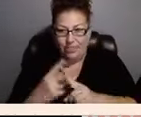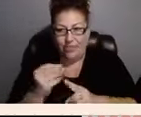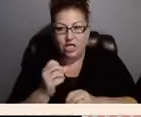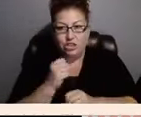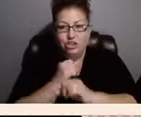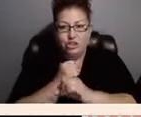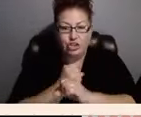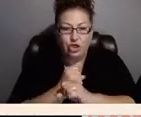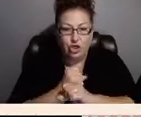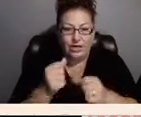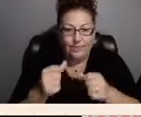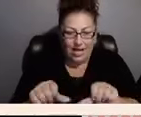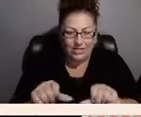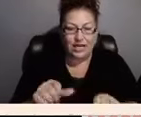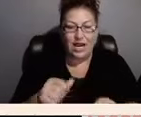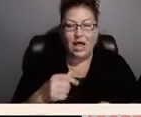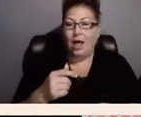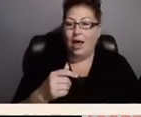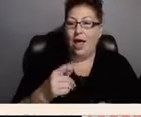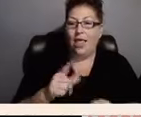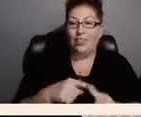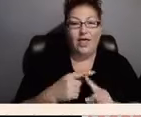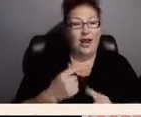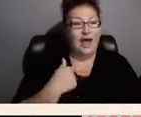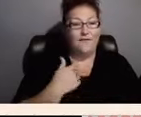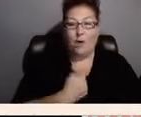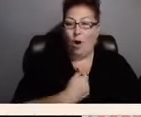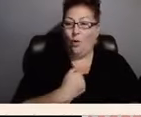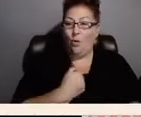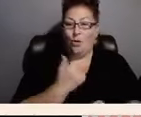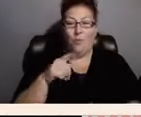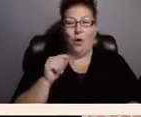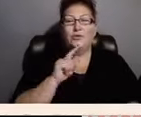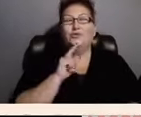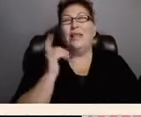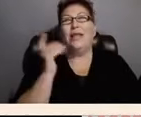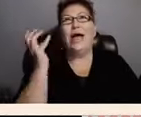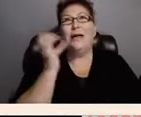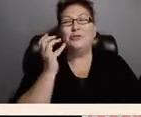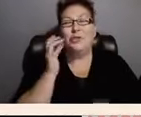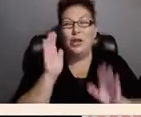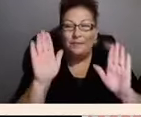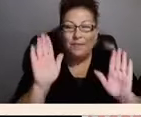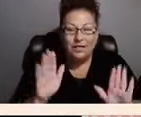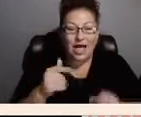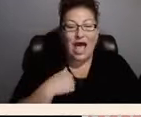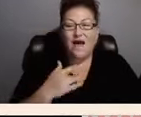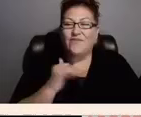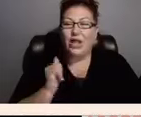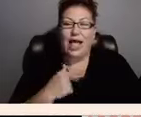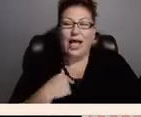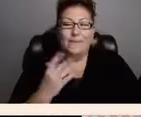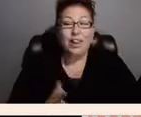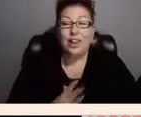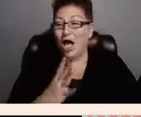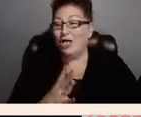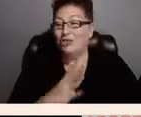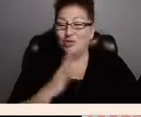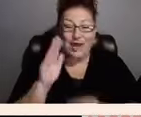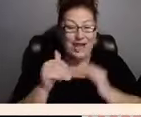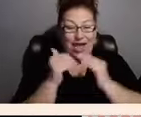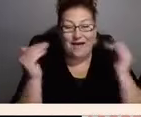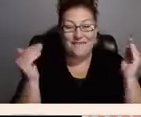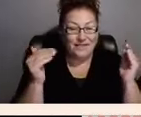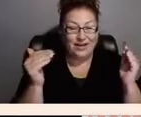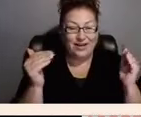apartment, and it is absolutely amazing. I feel like I'm in luxury heaven because pools I can